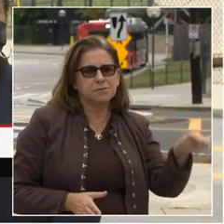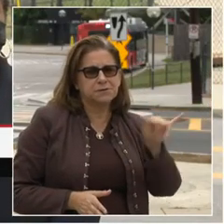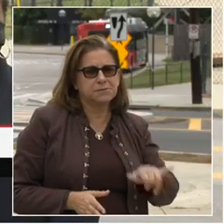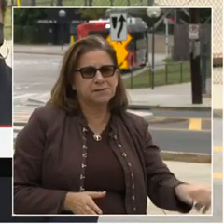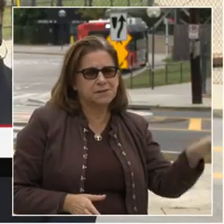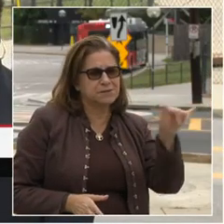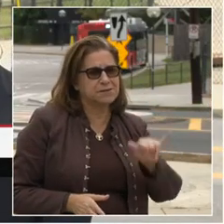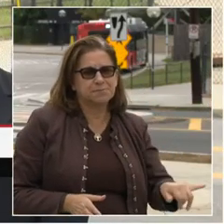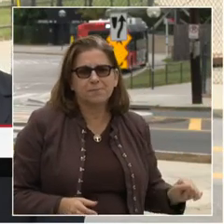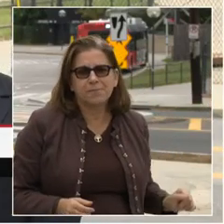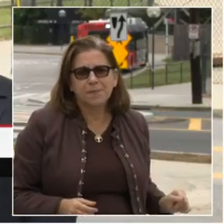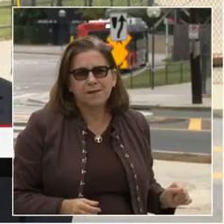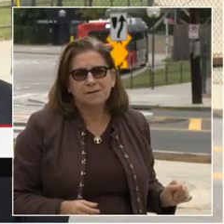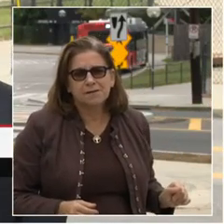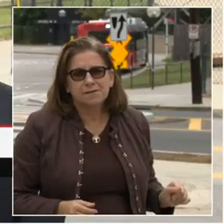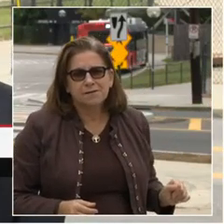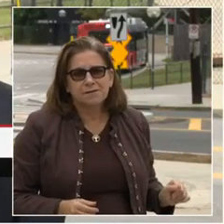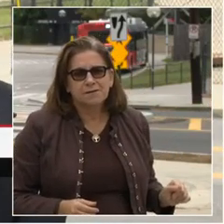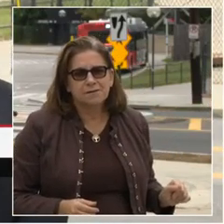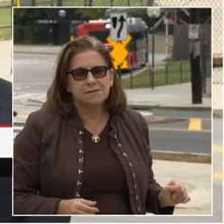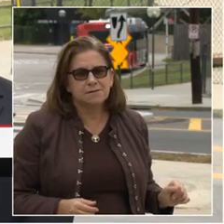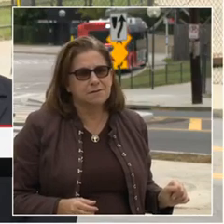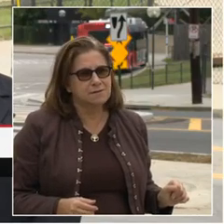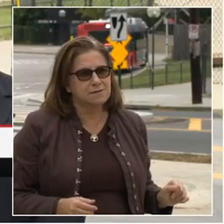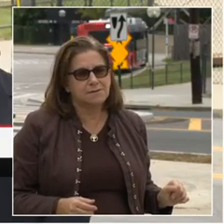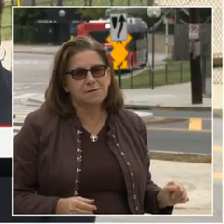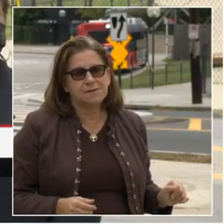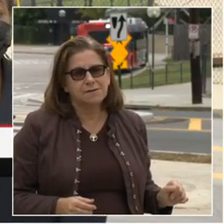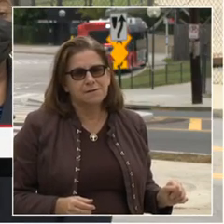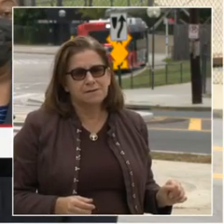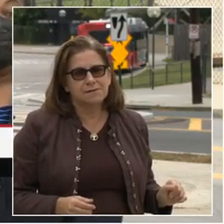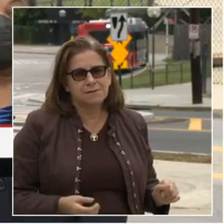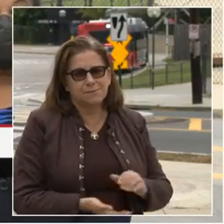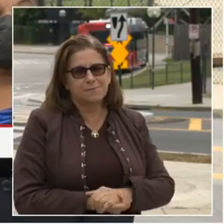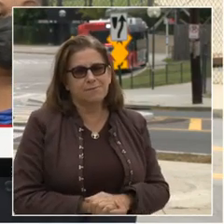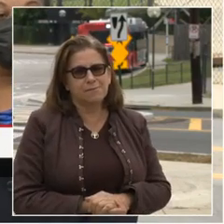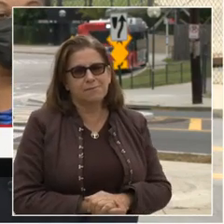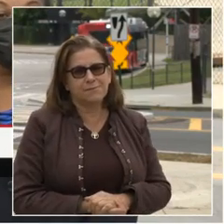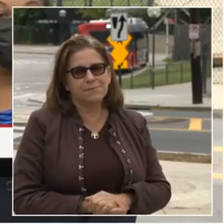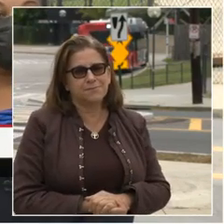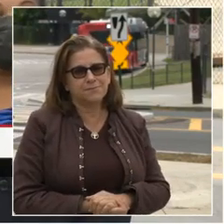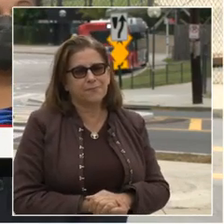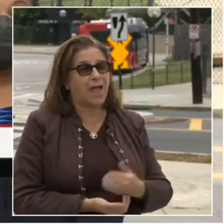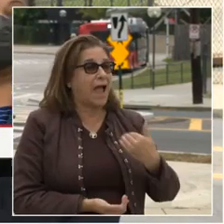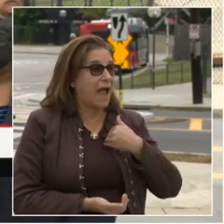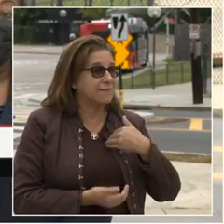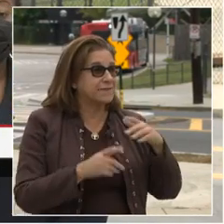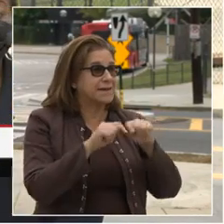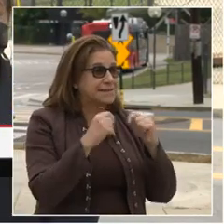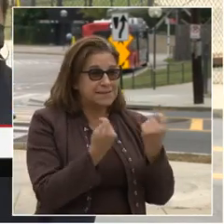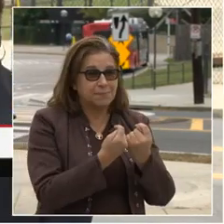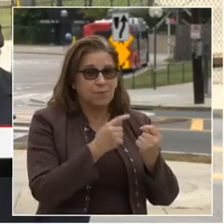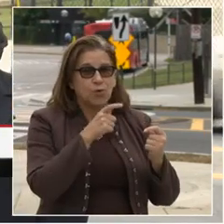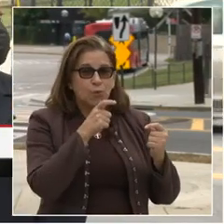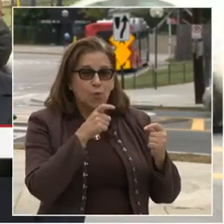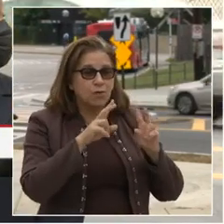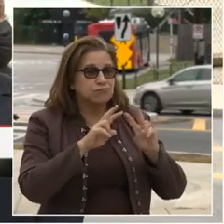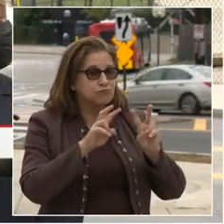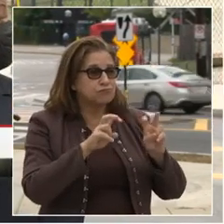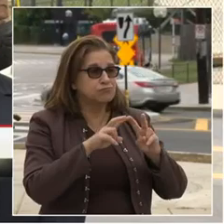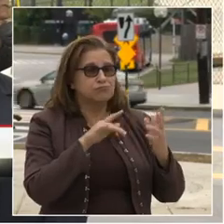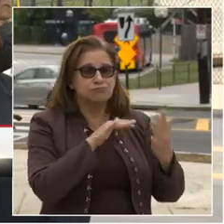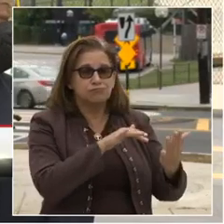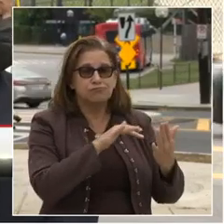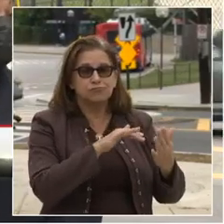not uncommon that these studies take a while. The more